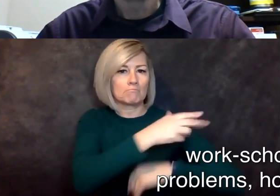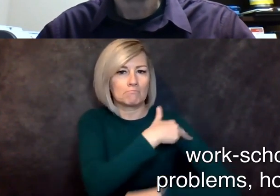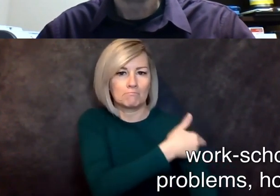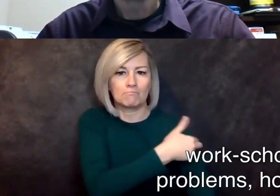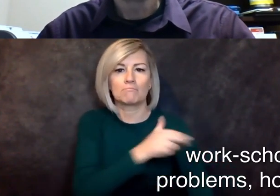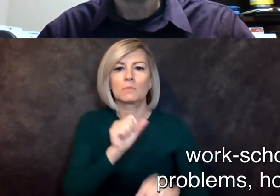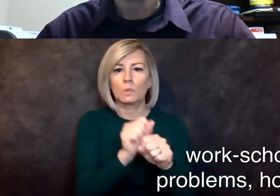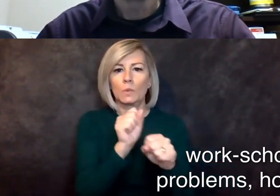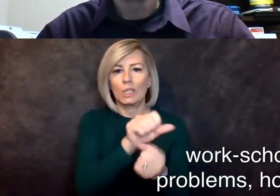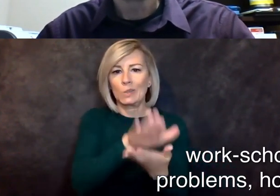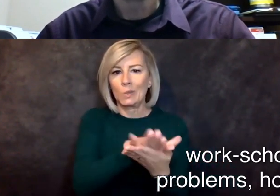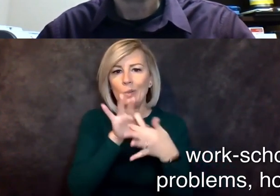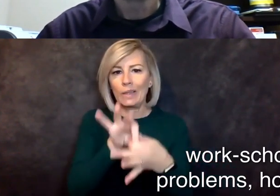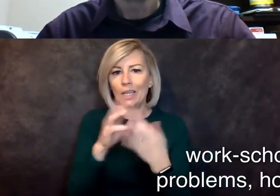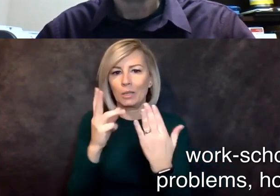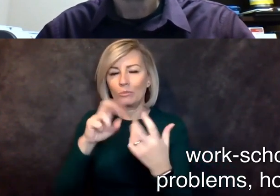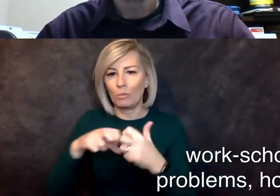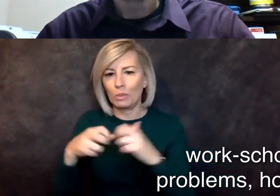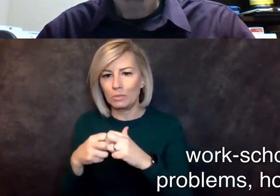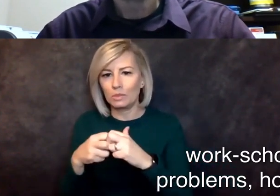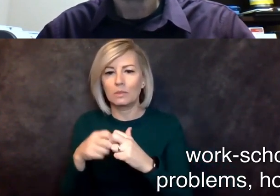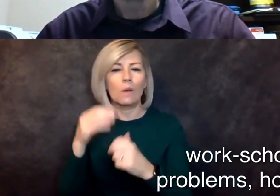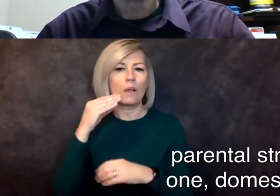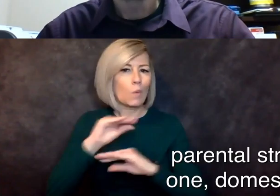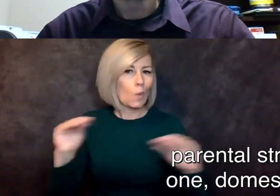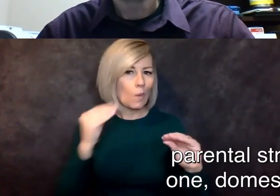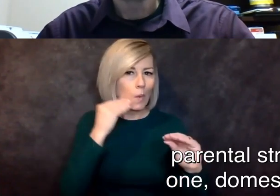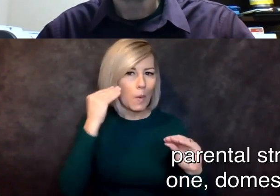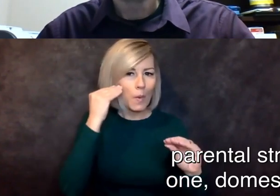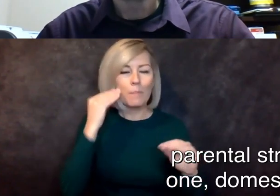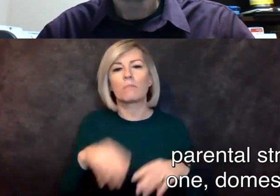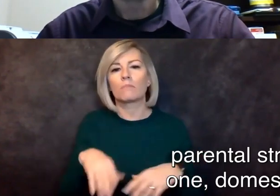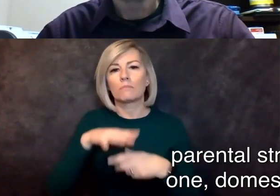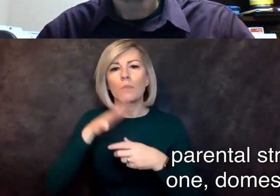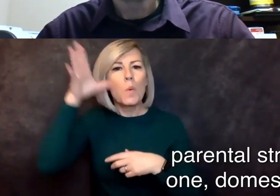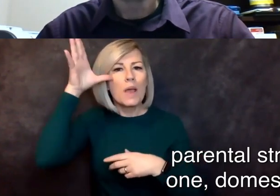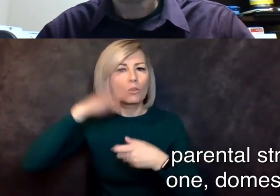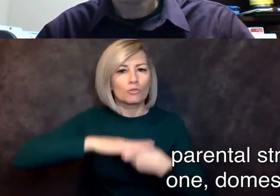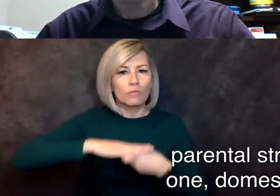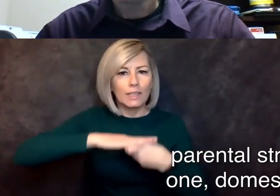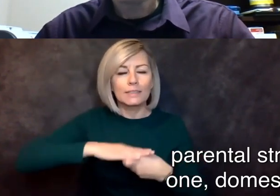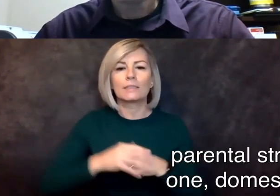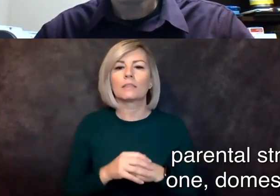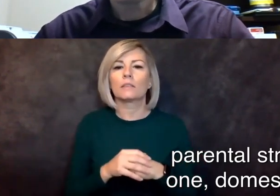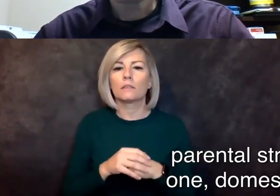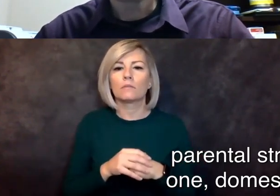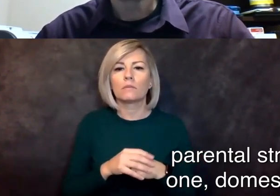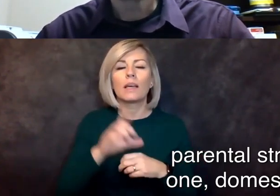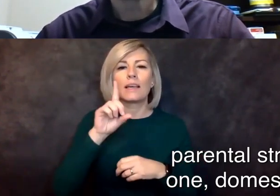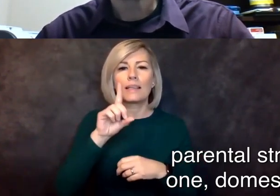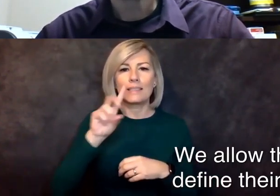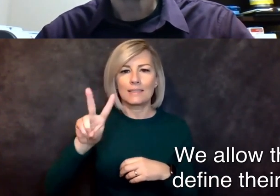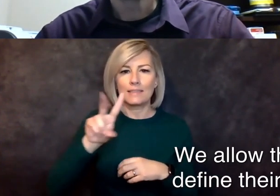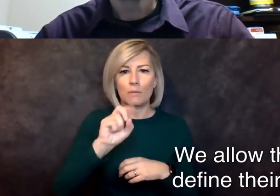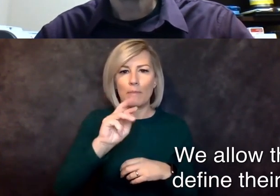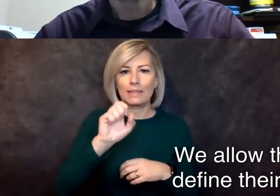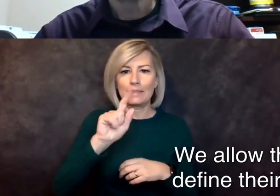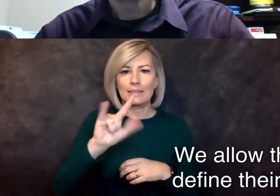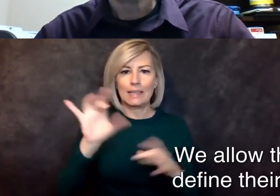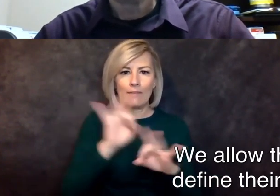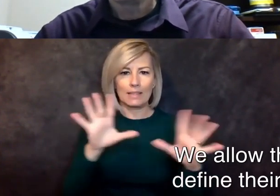work-school related problems, homelessness, parental stress is a big one, domestic violence. We